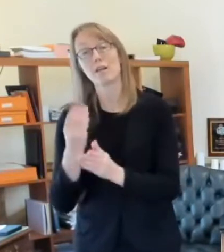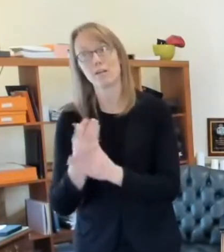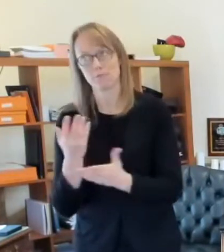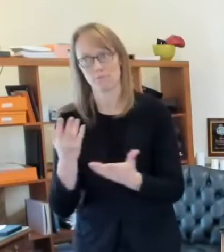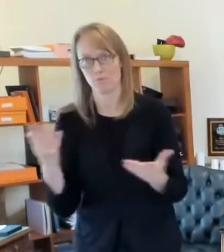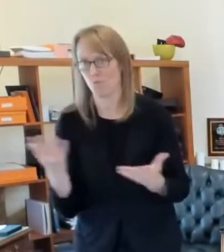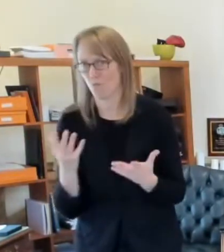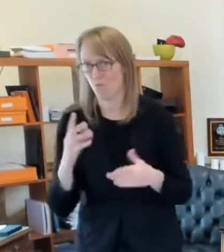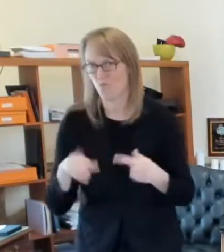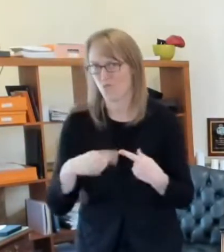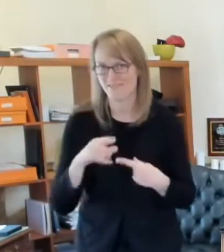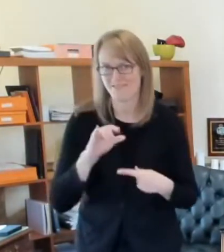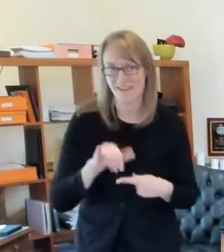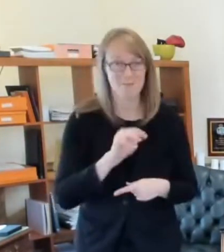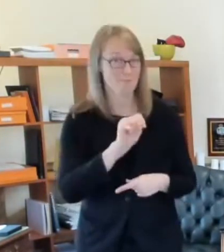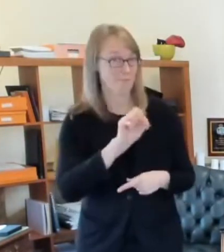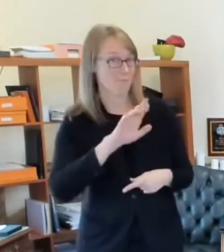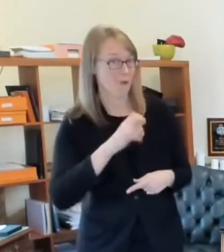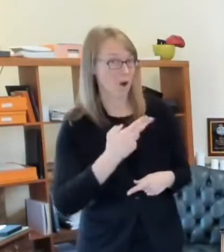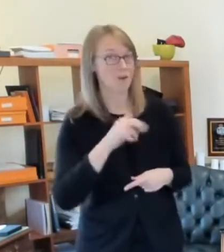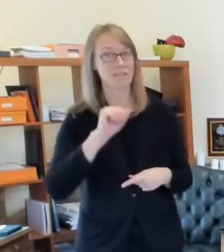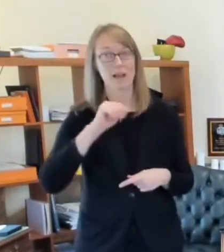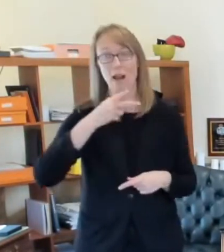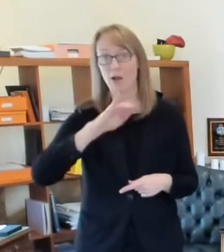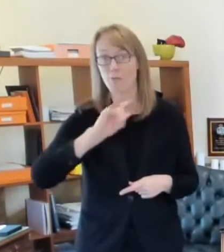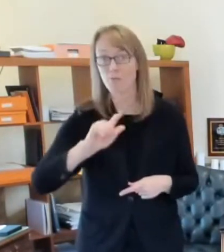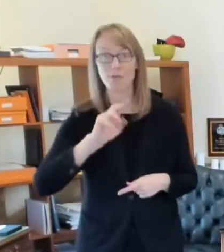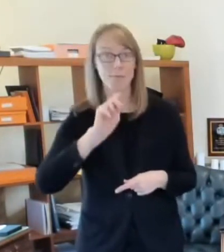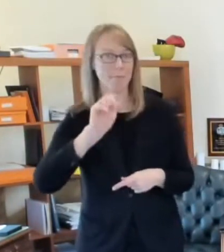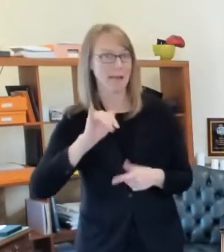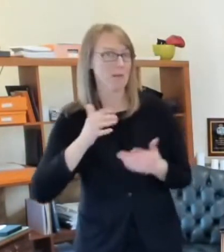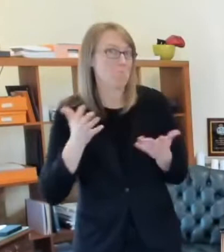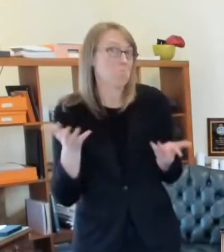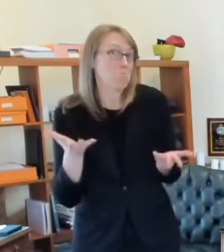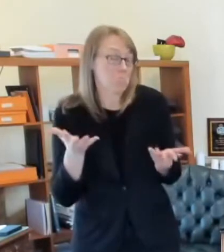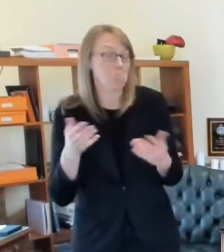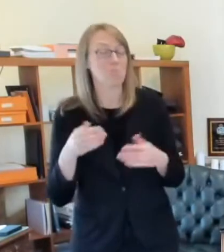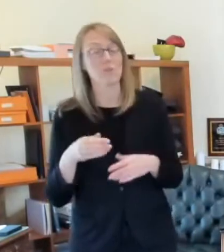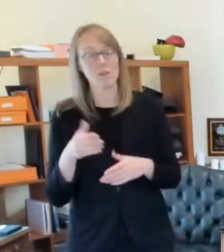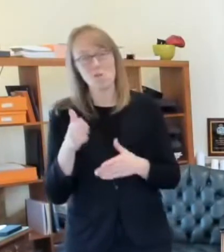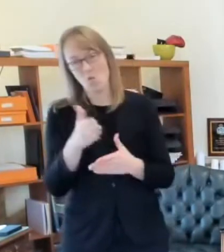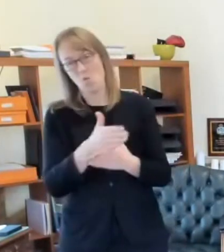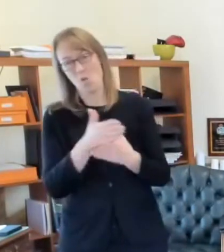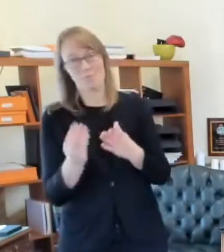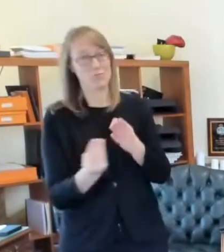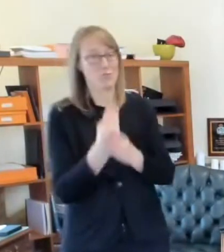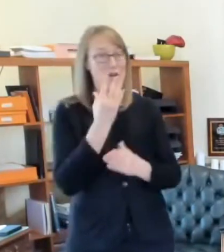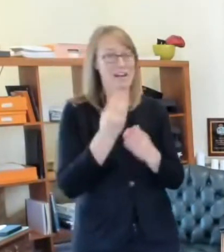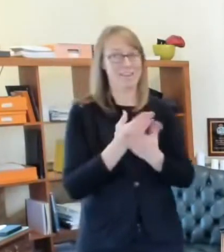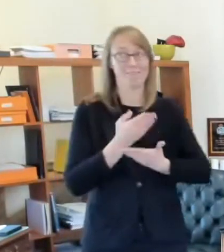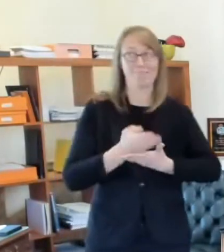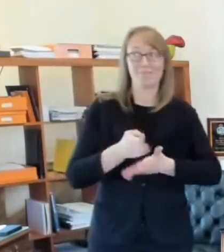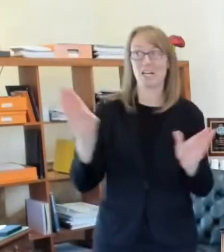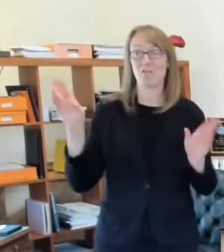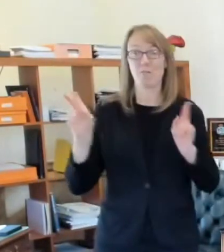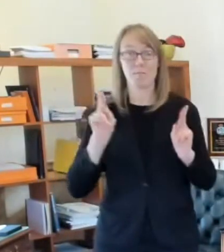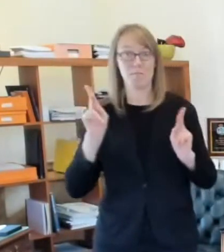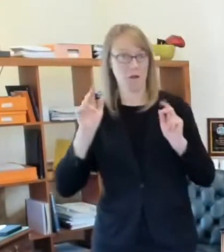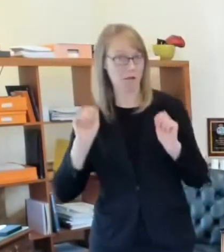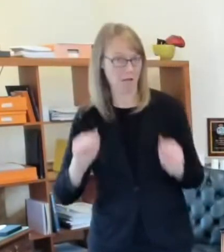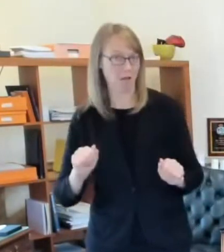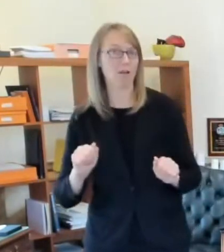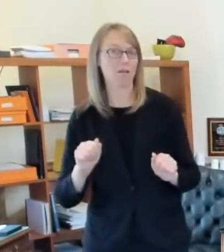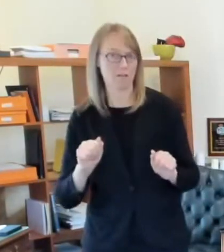frame, it should be becoming available to the general public. And so that